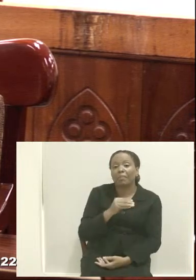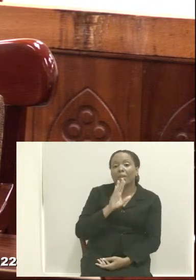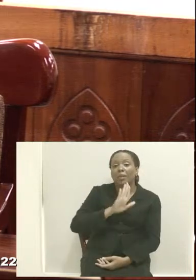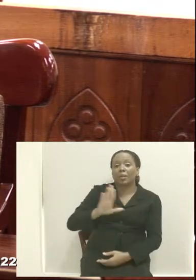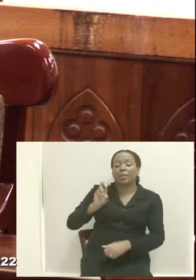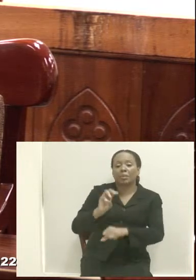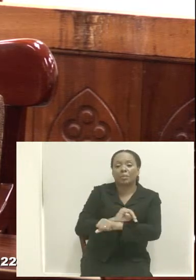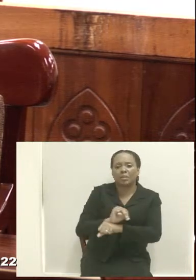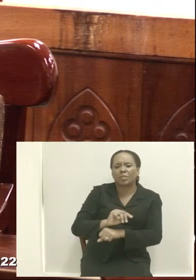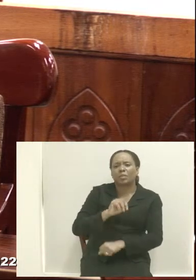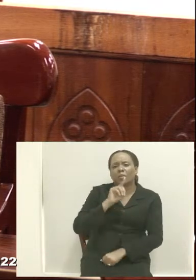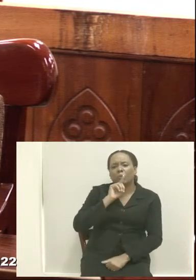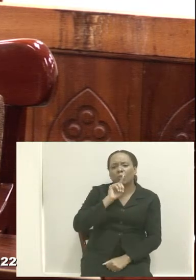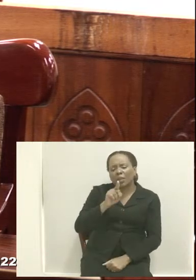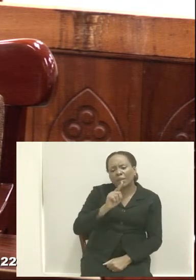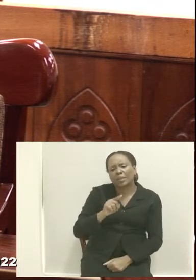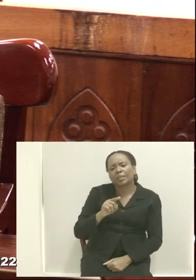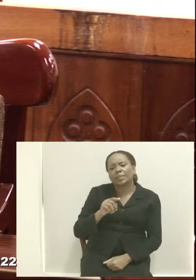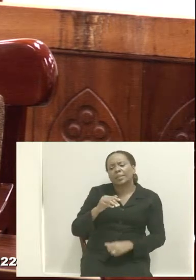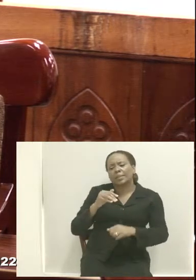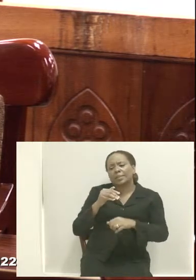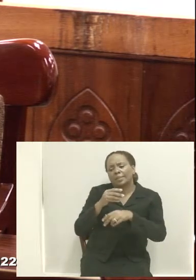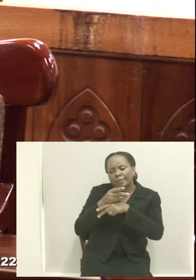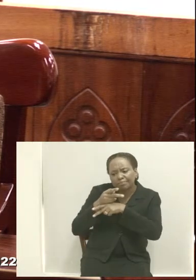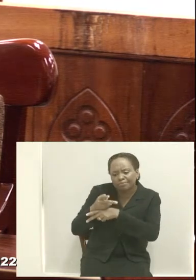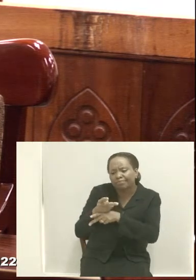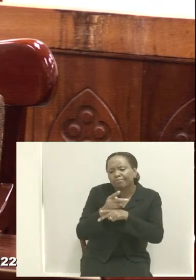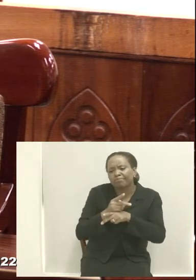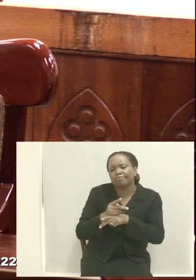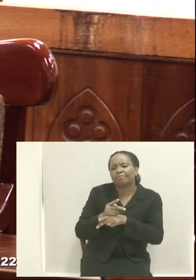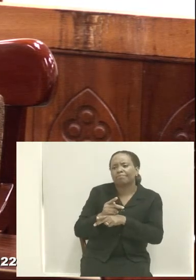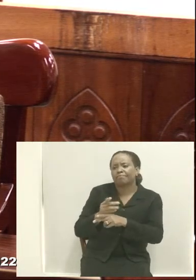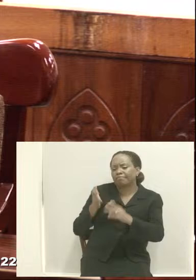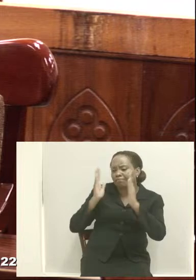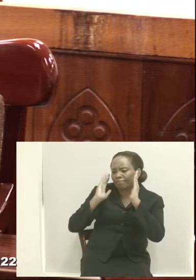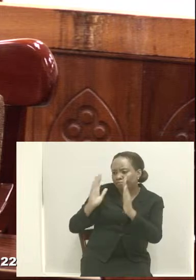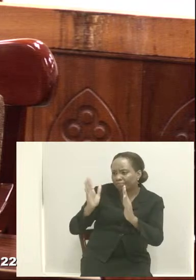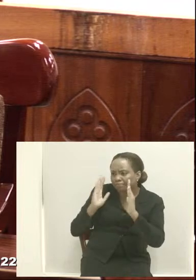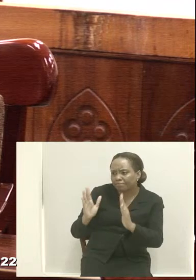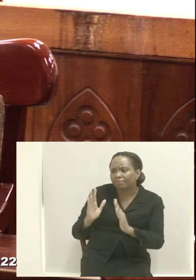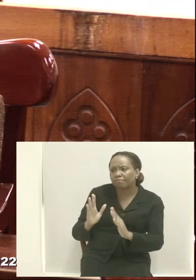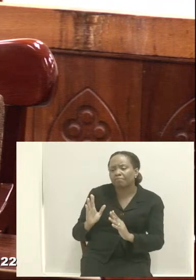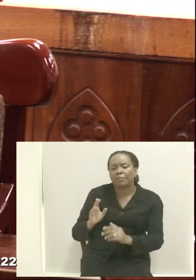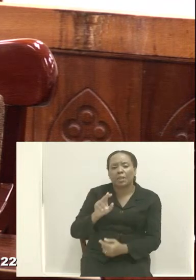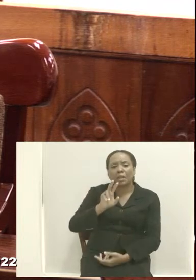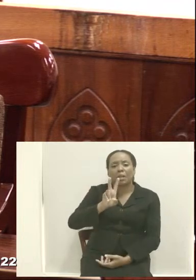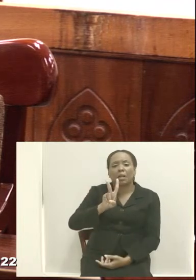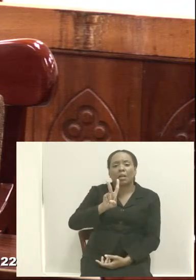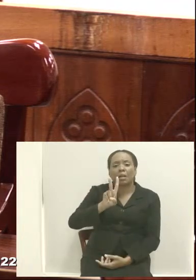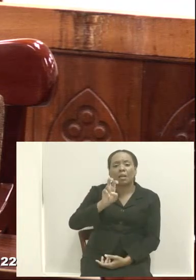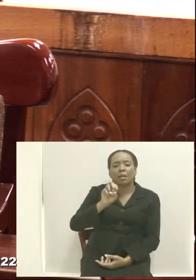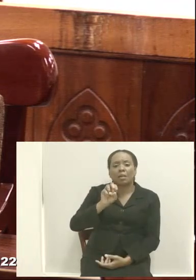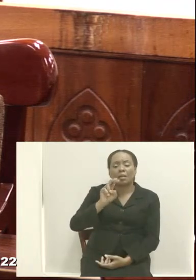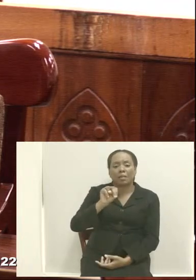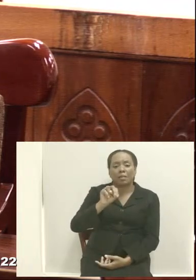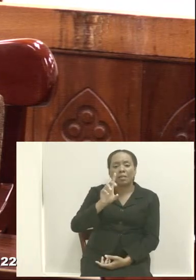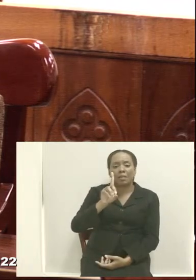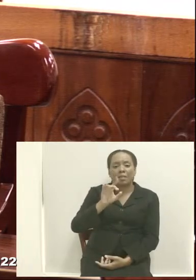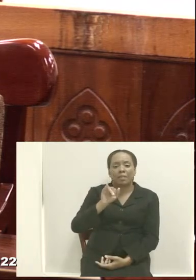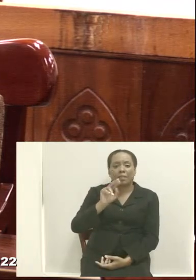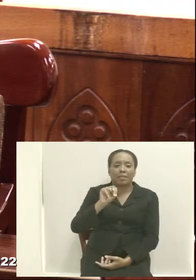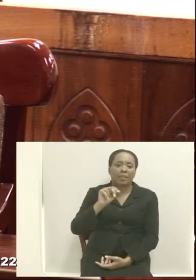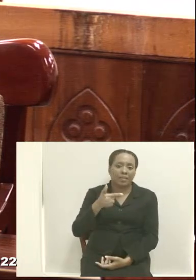displaying towards vending. That's the term you use consistently. And while I congratulate you and the